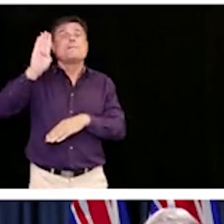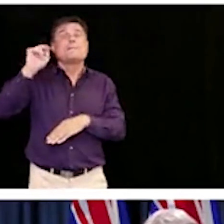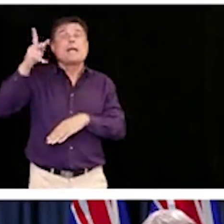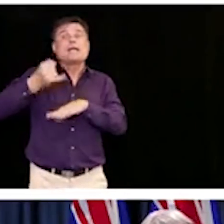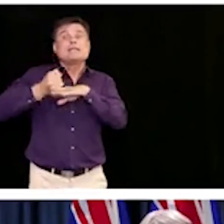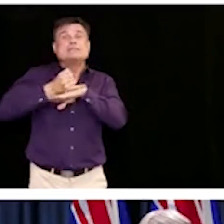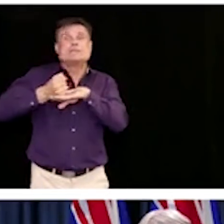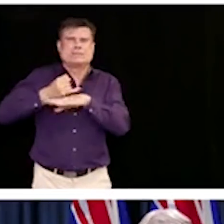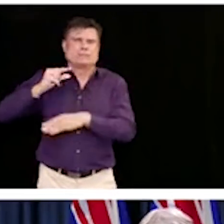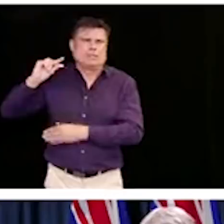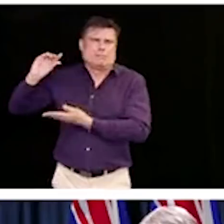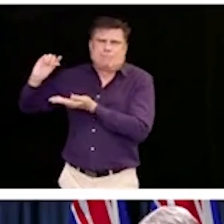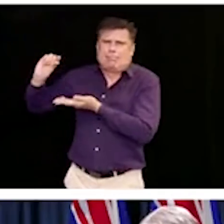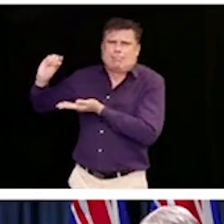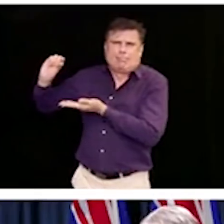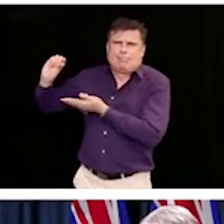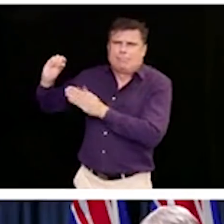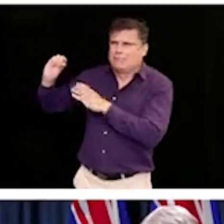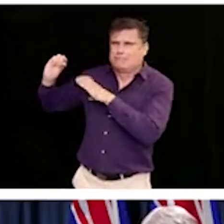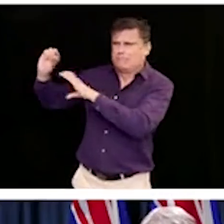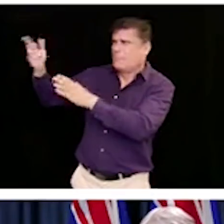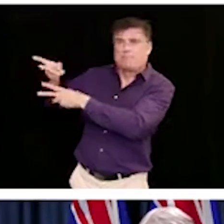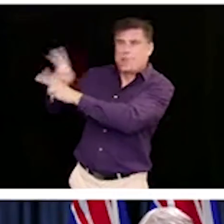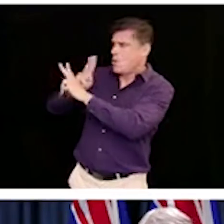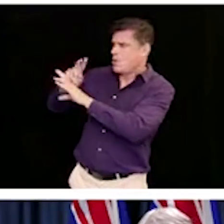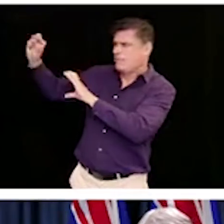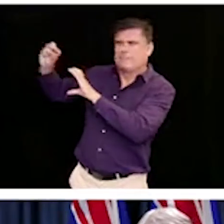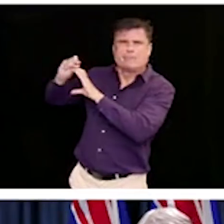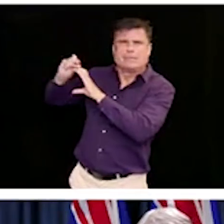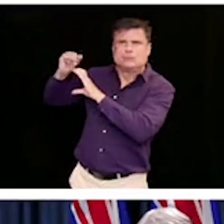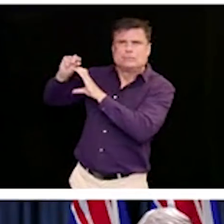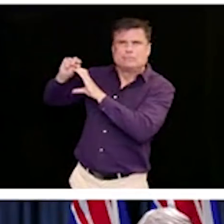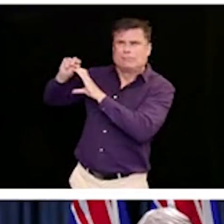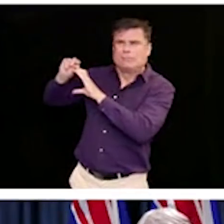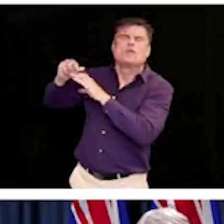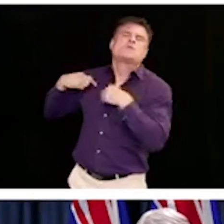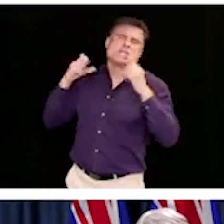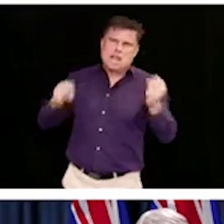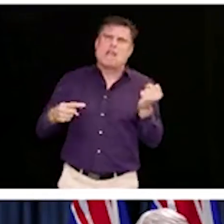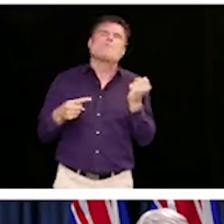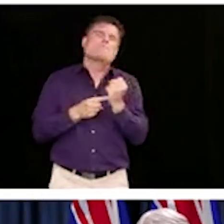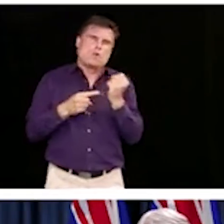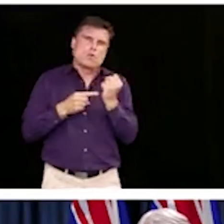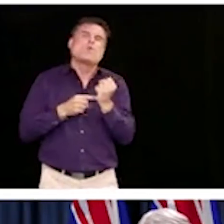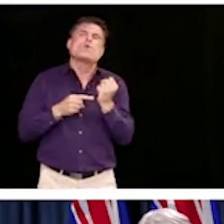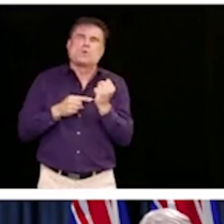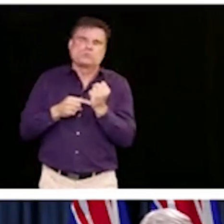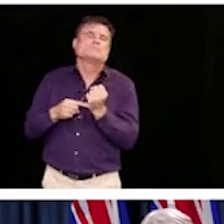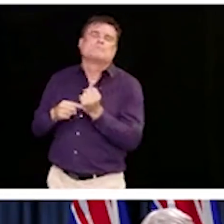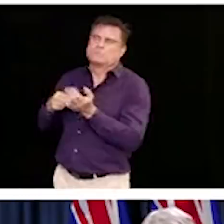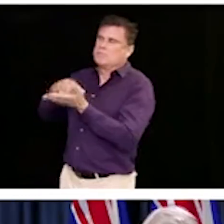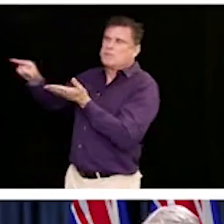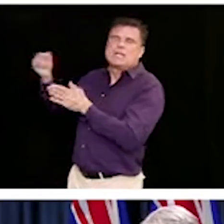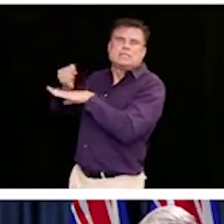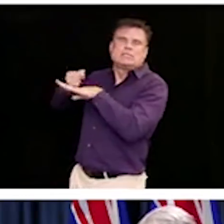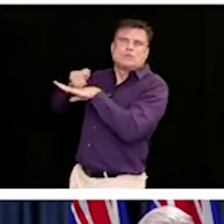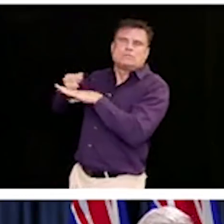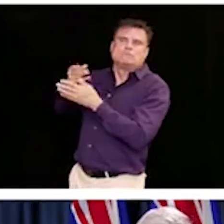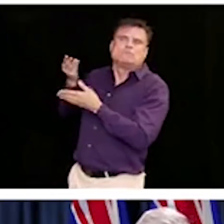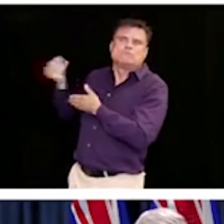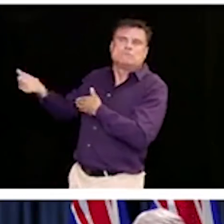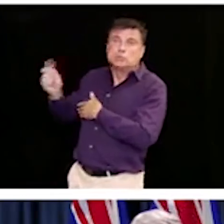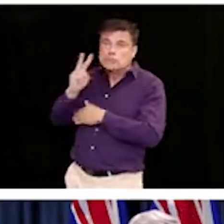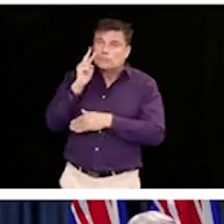an operating perspective, we're very well positioned in British Columbia to be able to afford the annual interest costs. And as you can